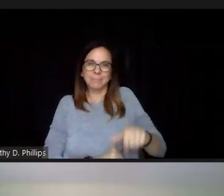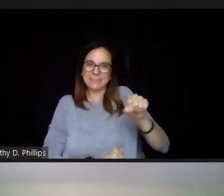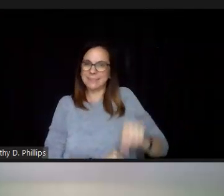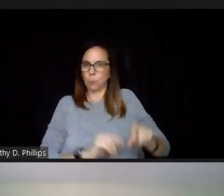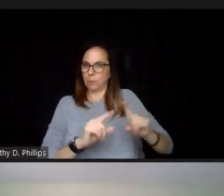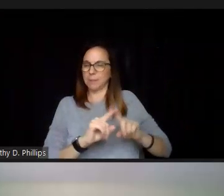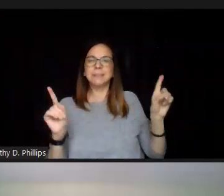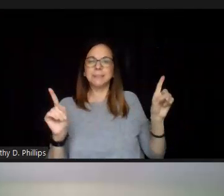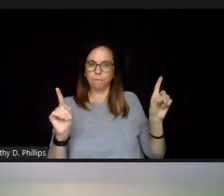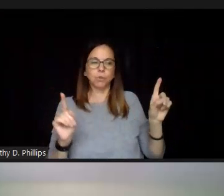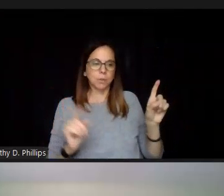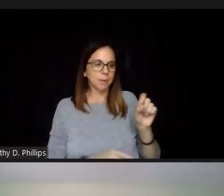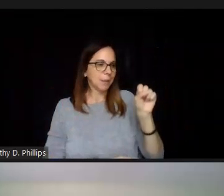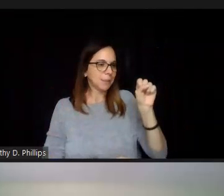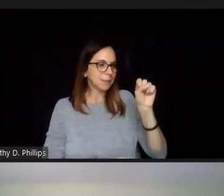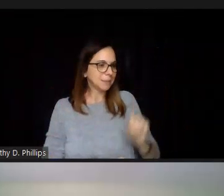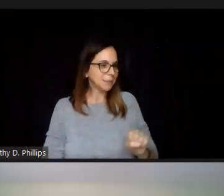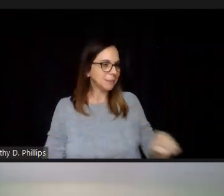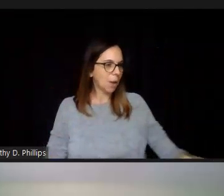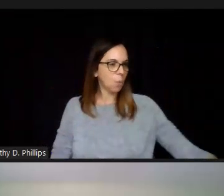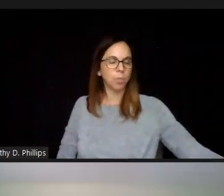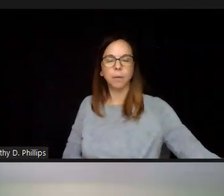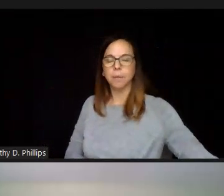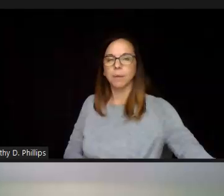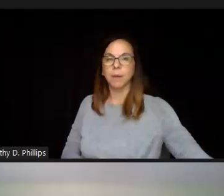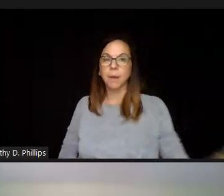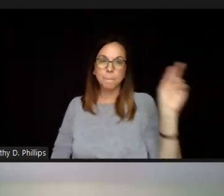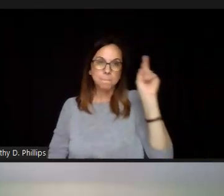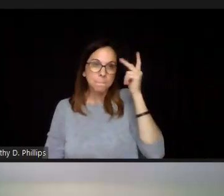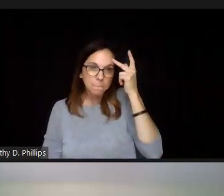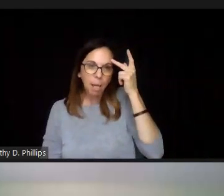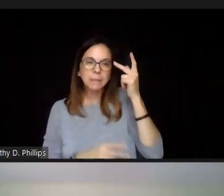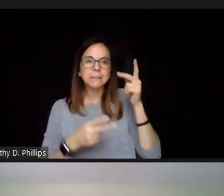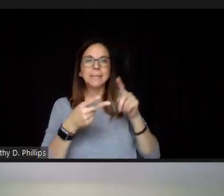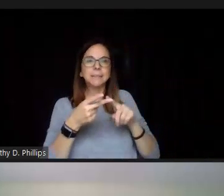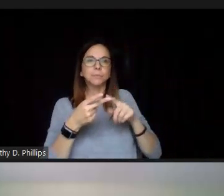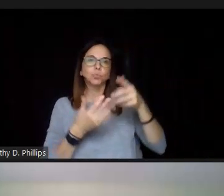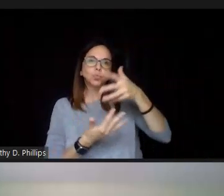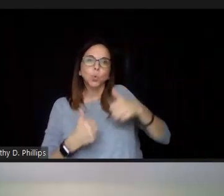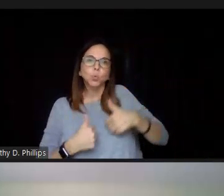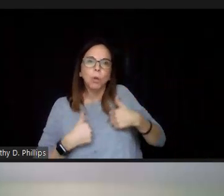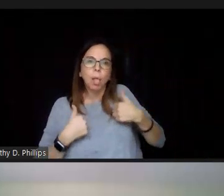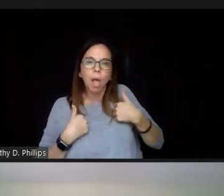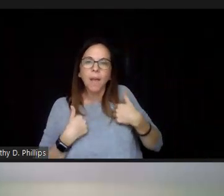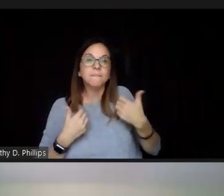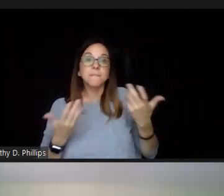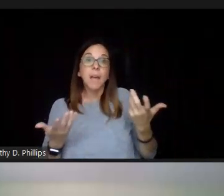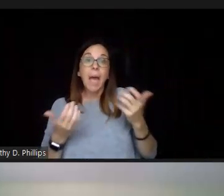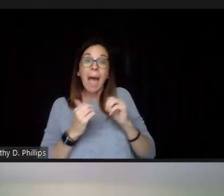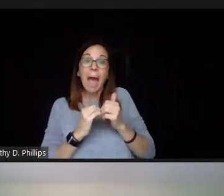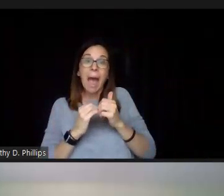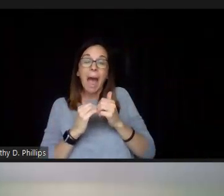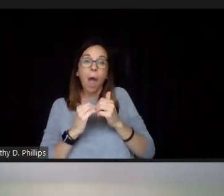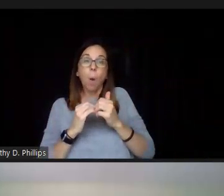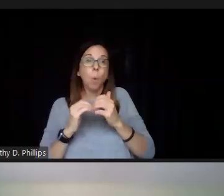England. In the South, politics and civic life become organized by counties,